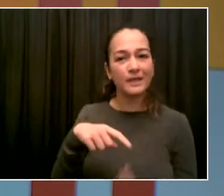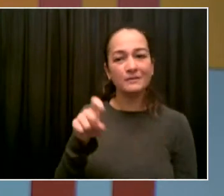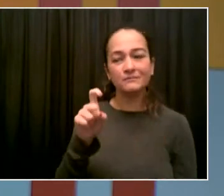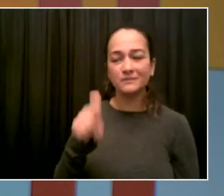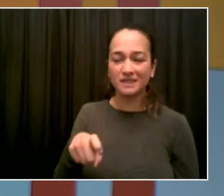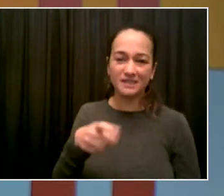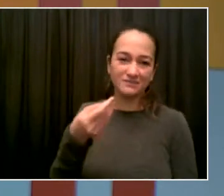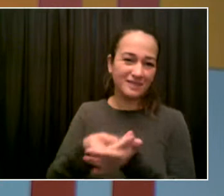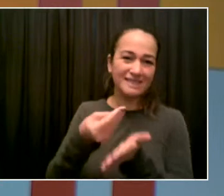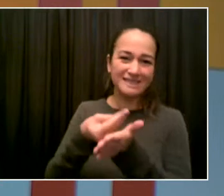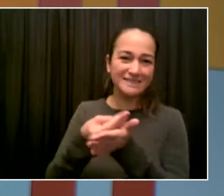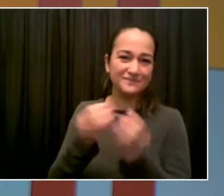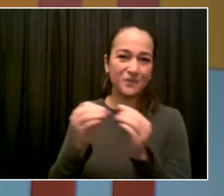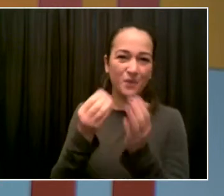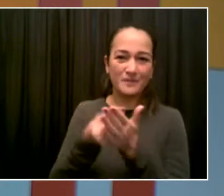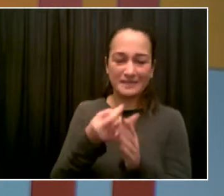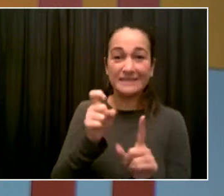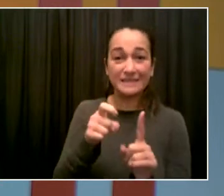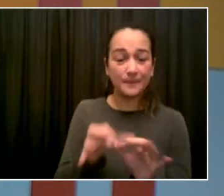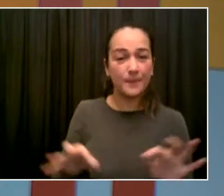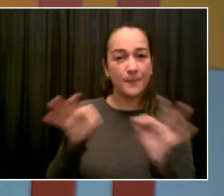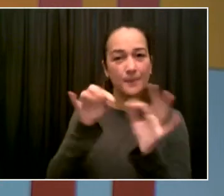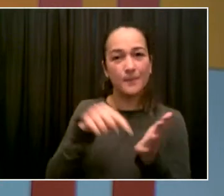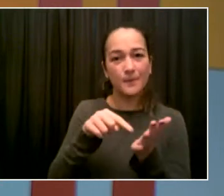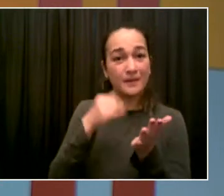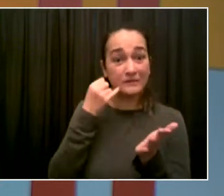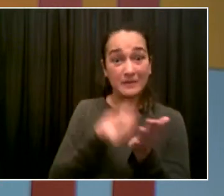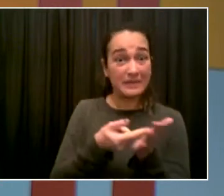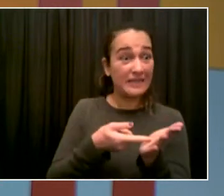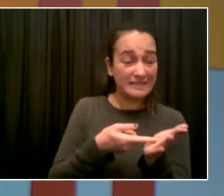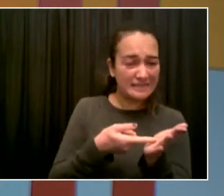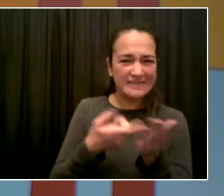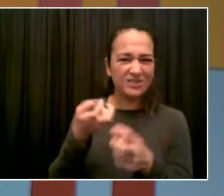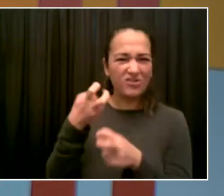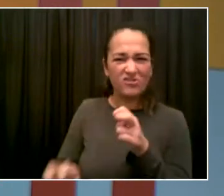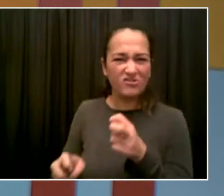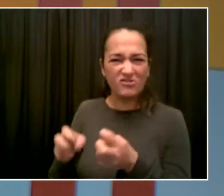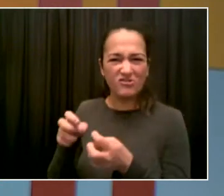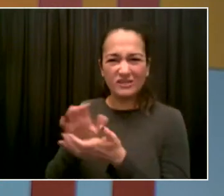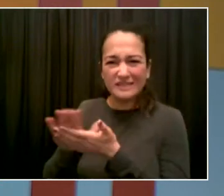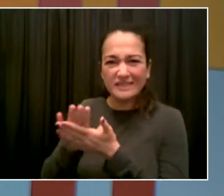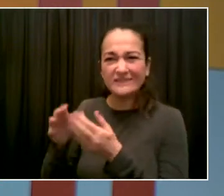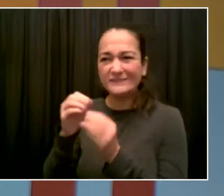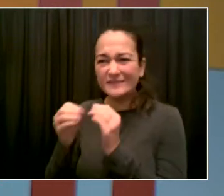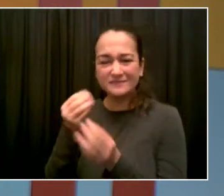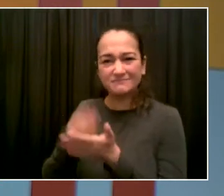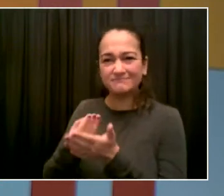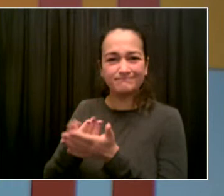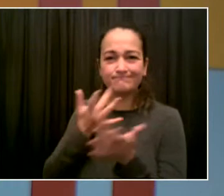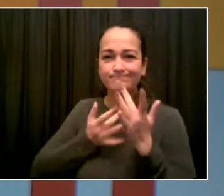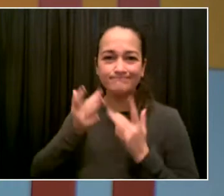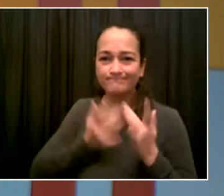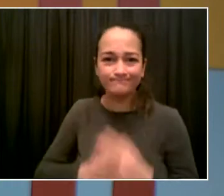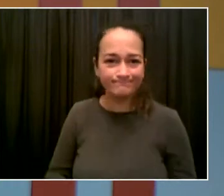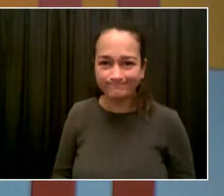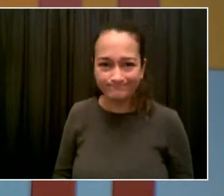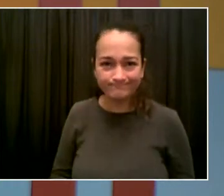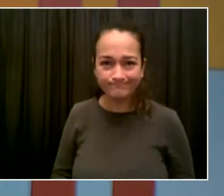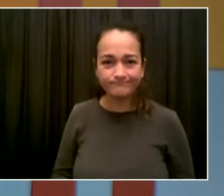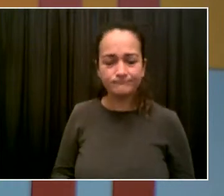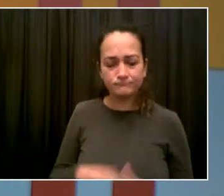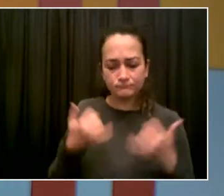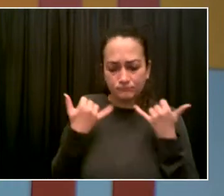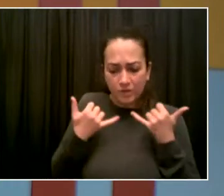best bet is the short term is going to be a different approach to projecting and warning and evacuating. Go ahead,